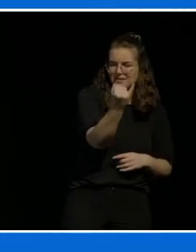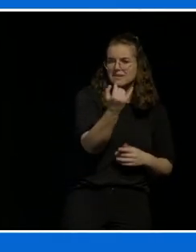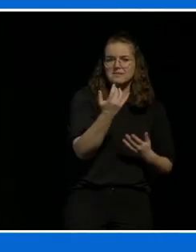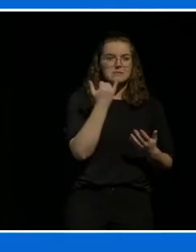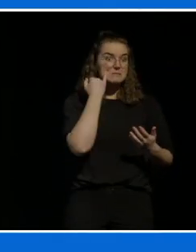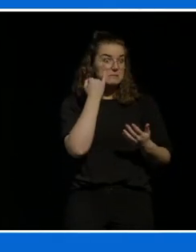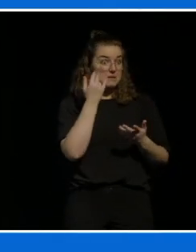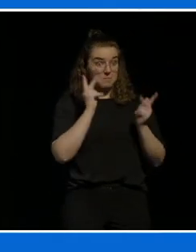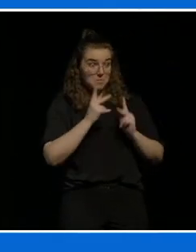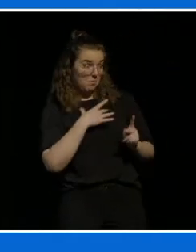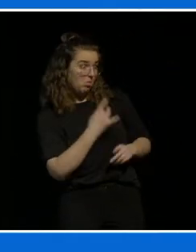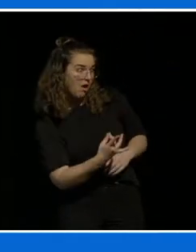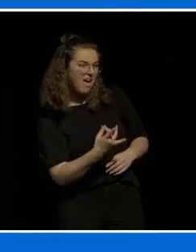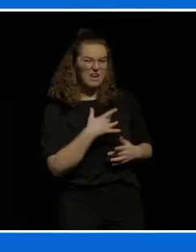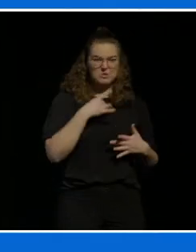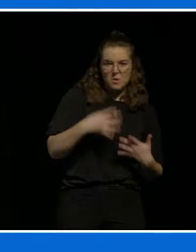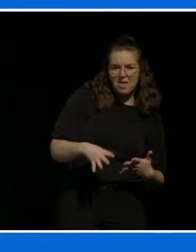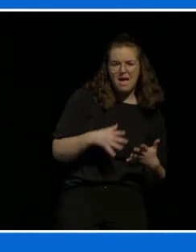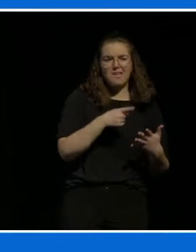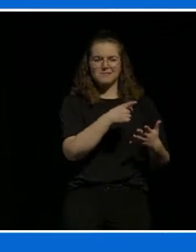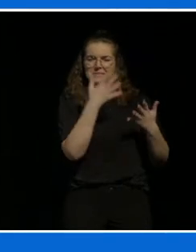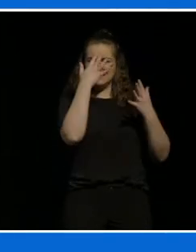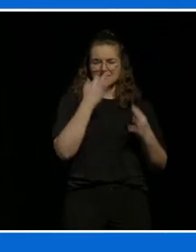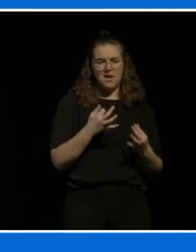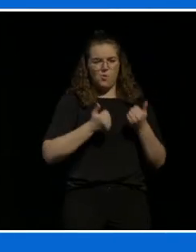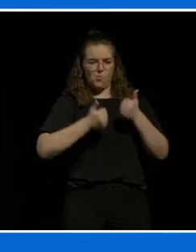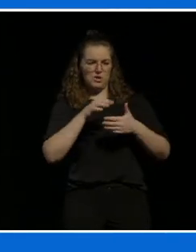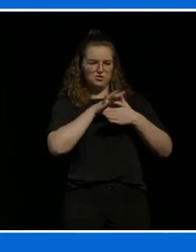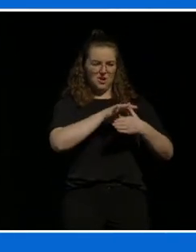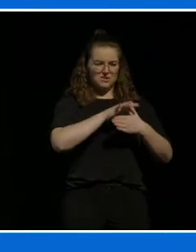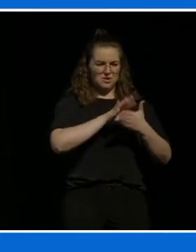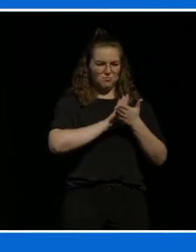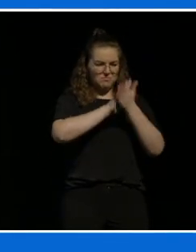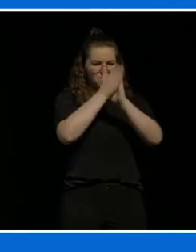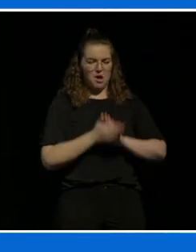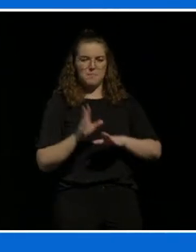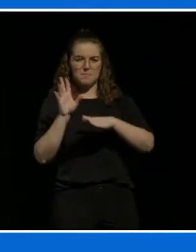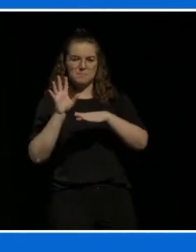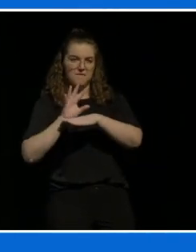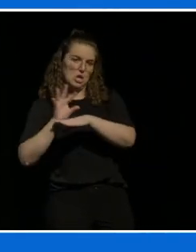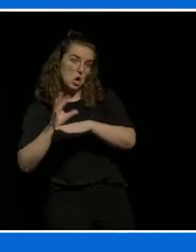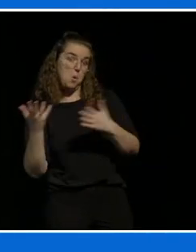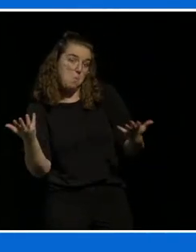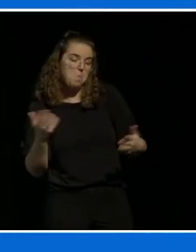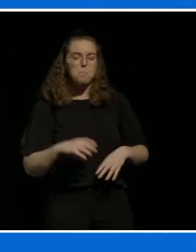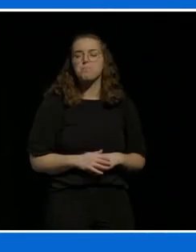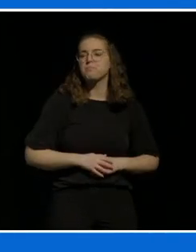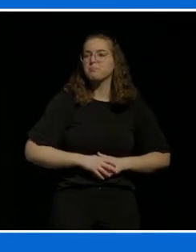to help him kind of decipher which content to make into videos.